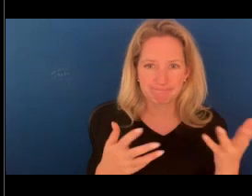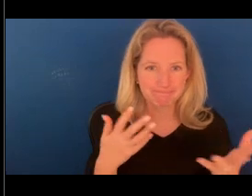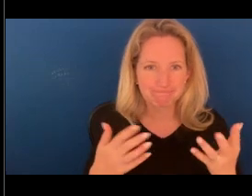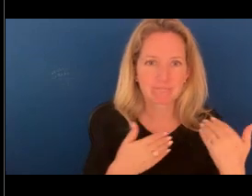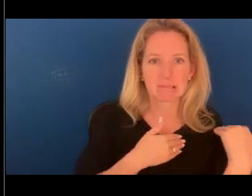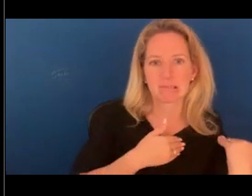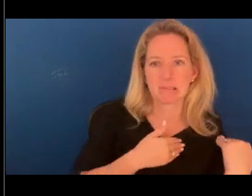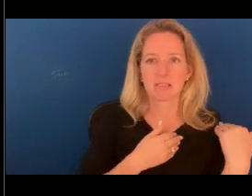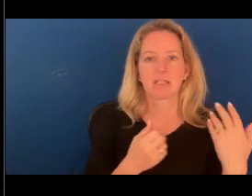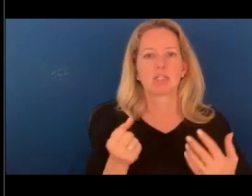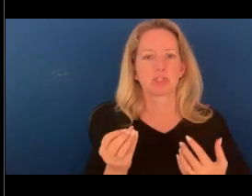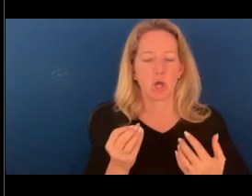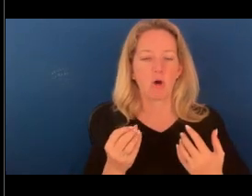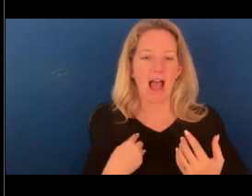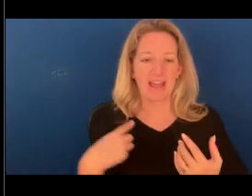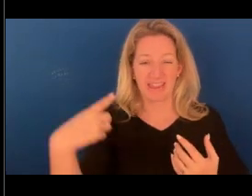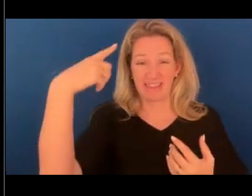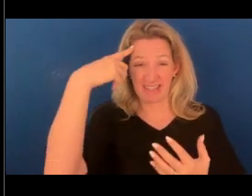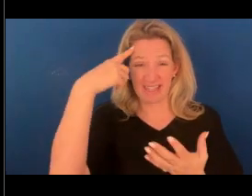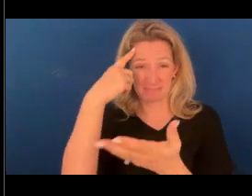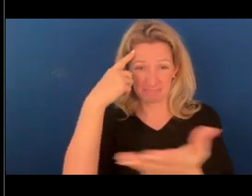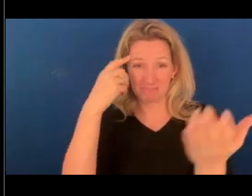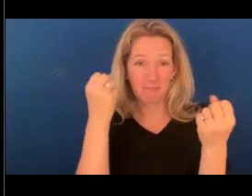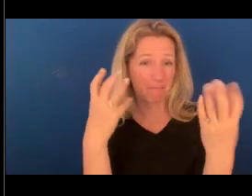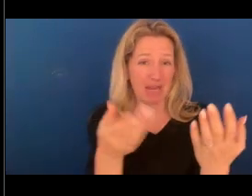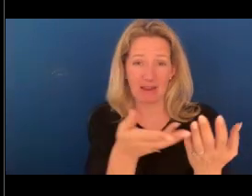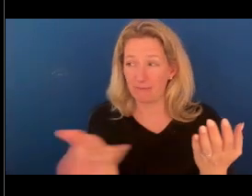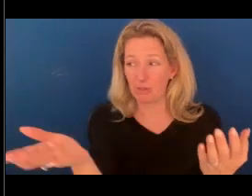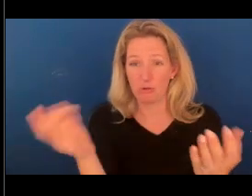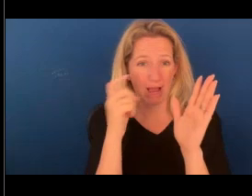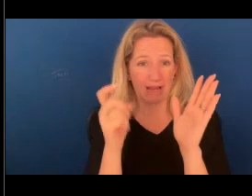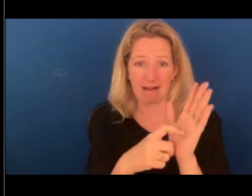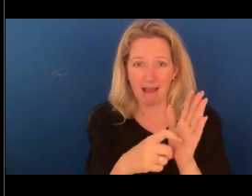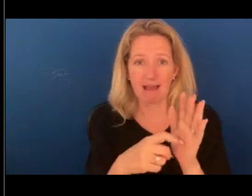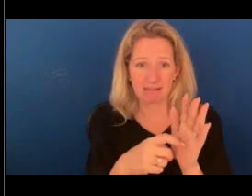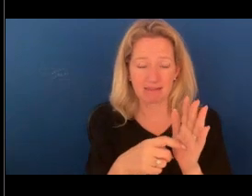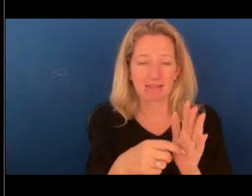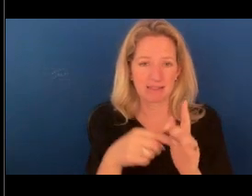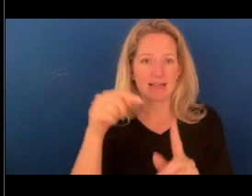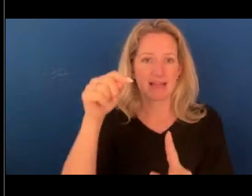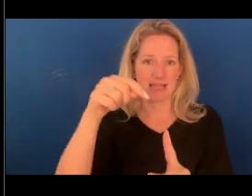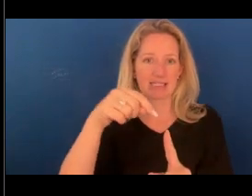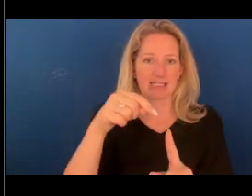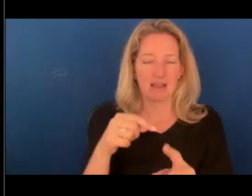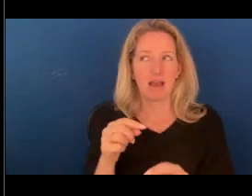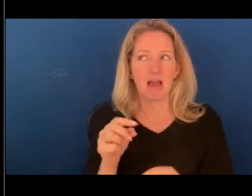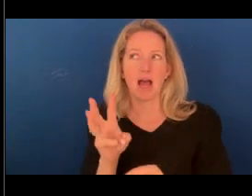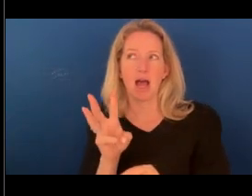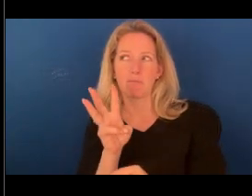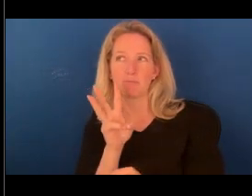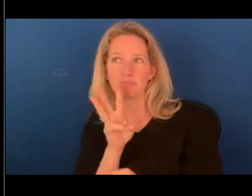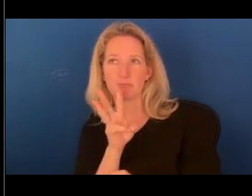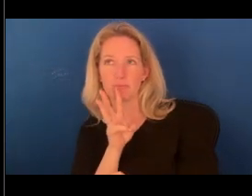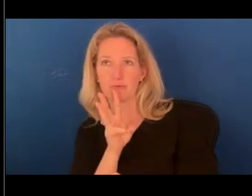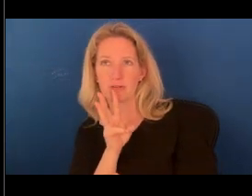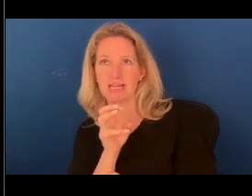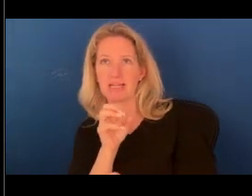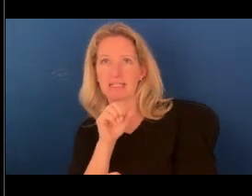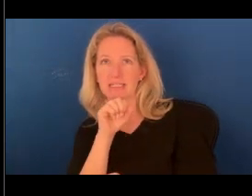think, as many of you in this room recognize, that this goes from a marine debris problem to a waste problem in